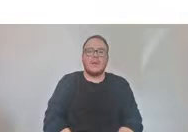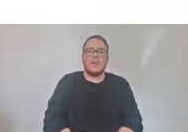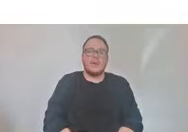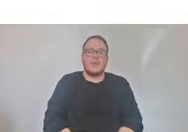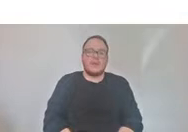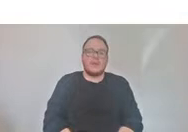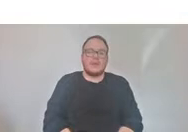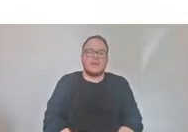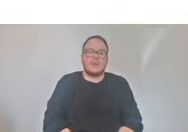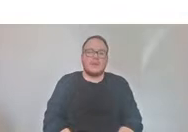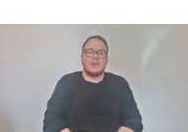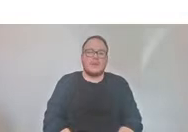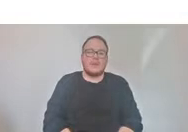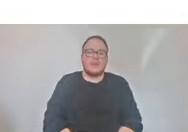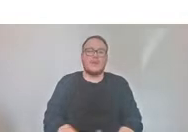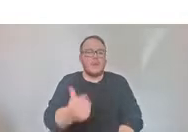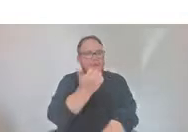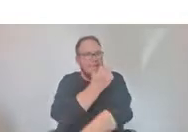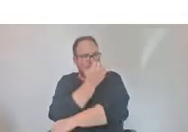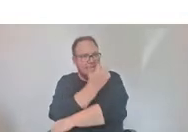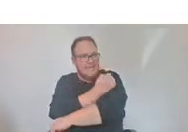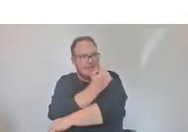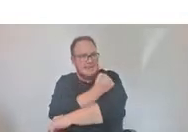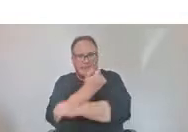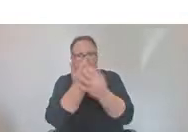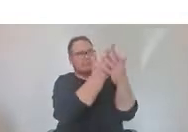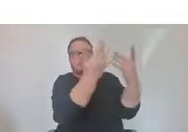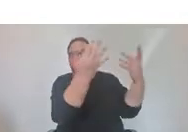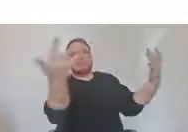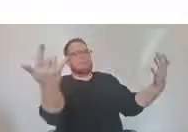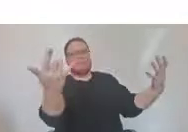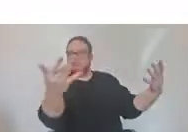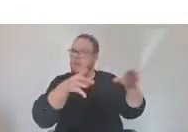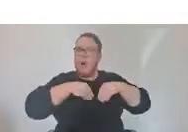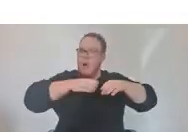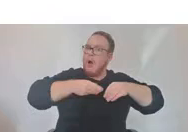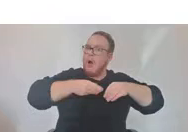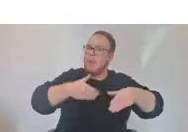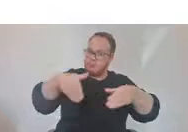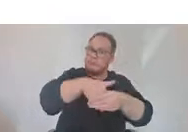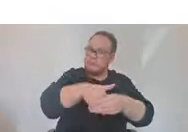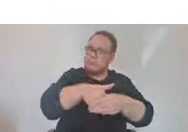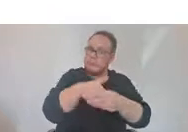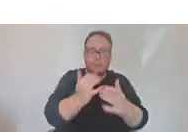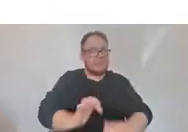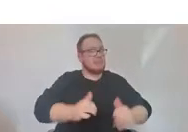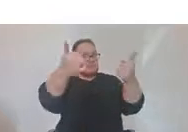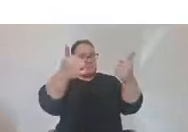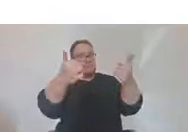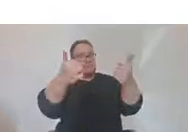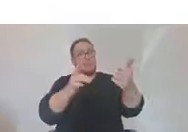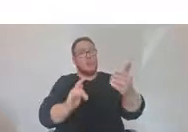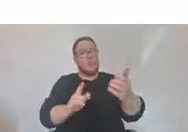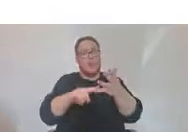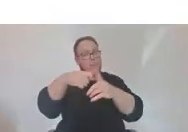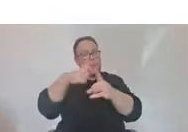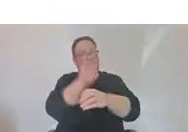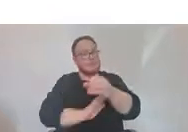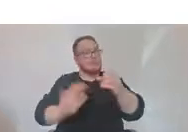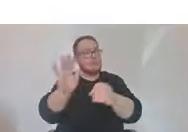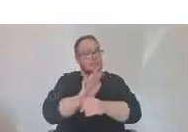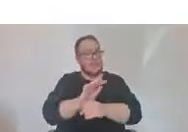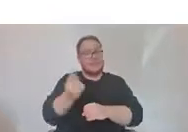So vaccine uptake has been great. It's been really successful across the country, and as Paddy's